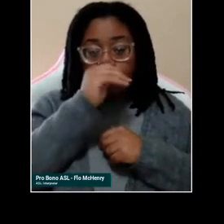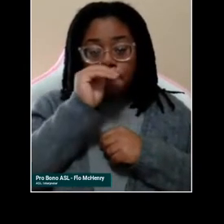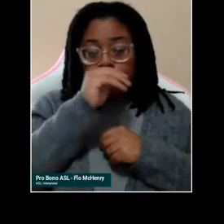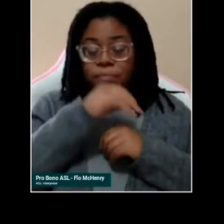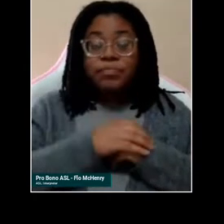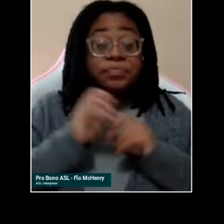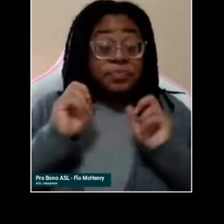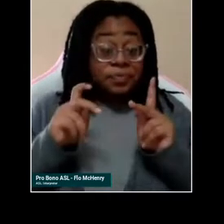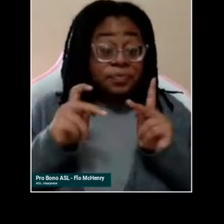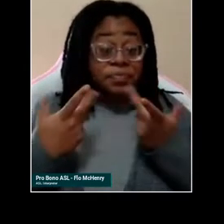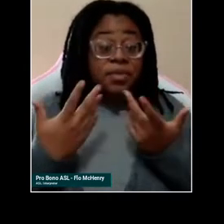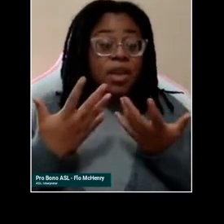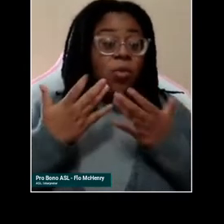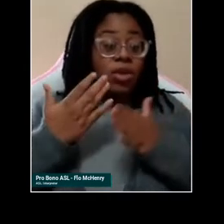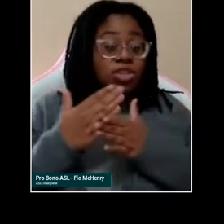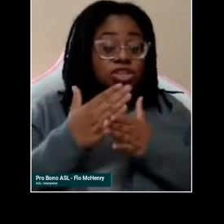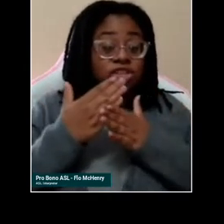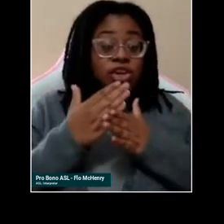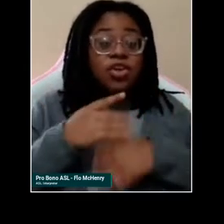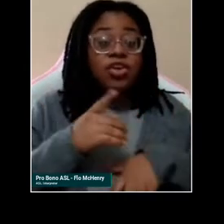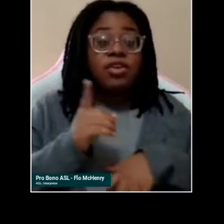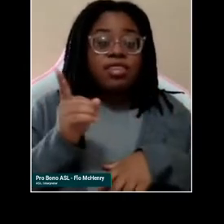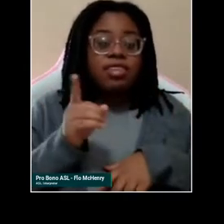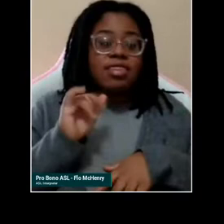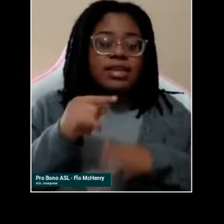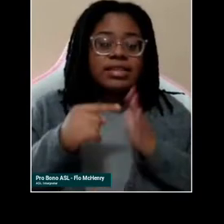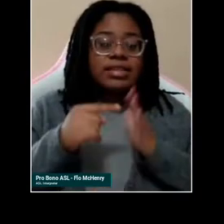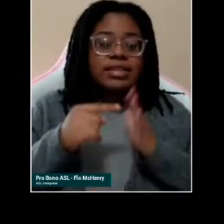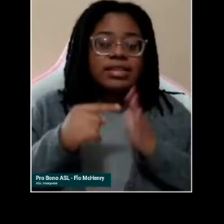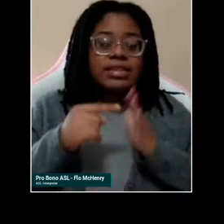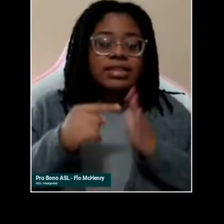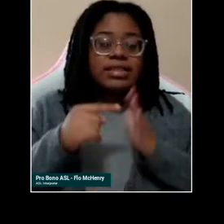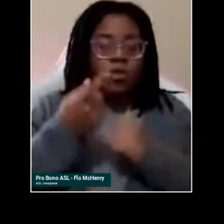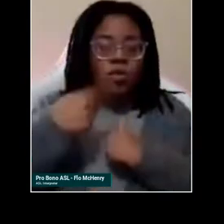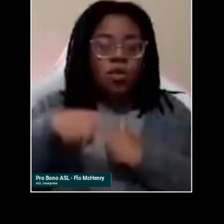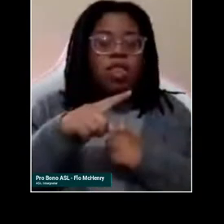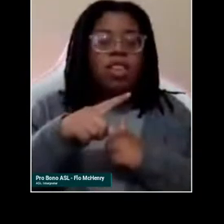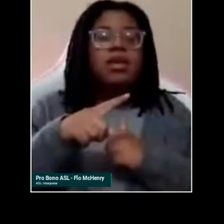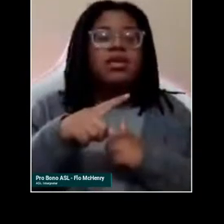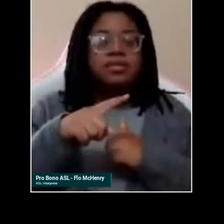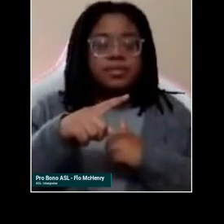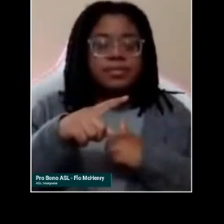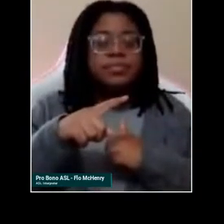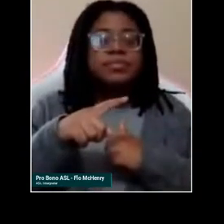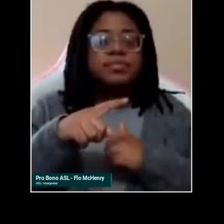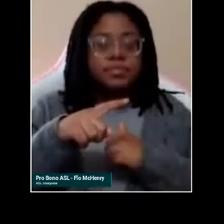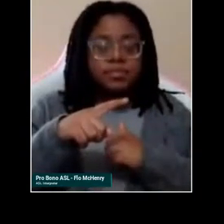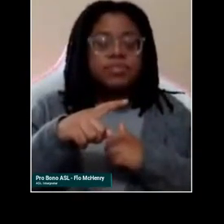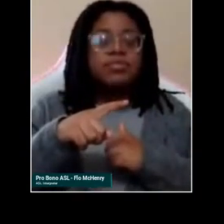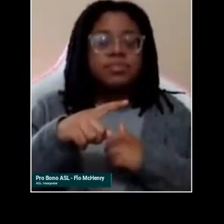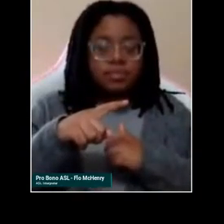All right, so I wanted to share this example with you all of